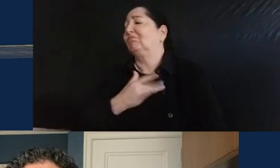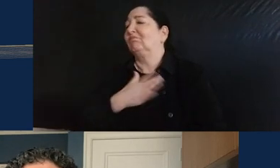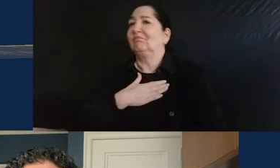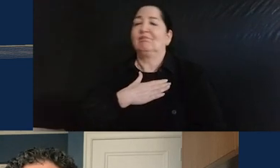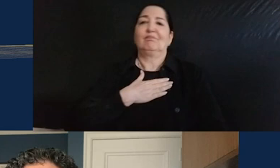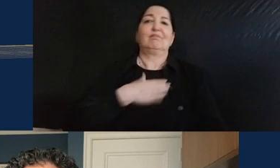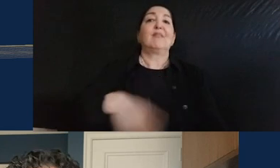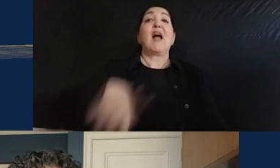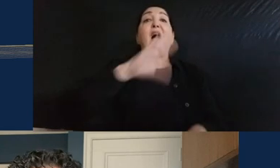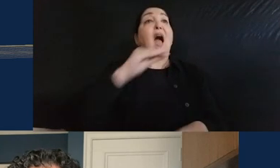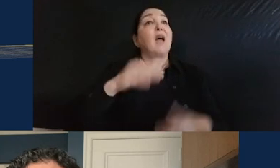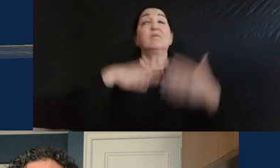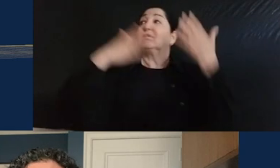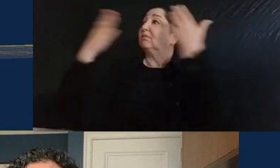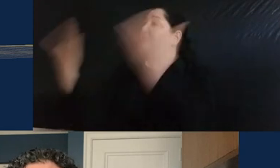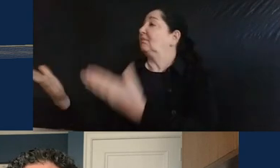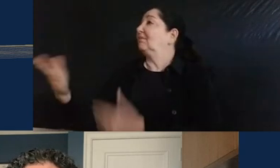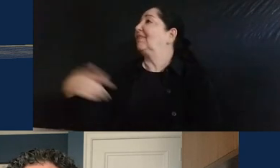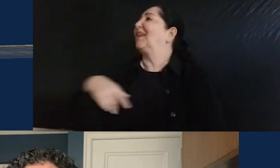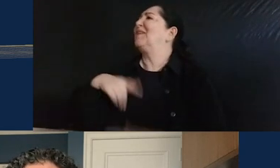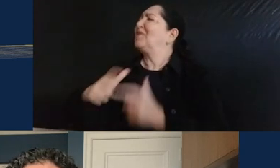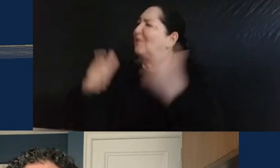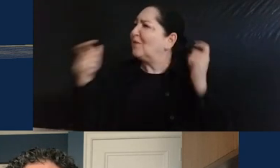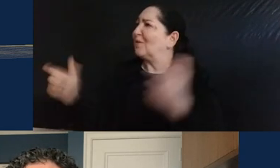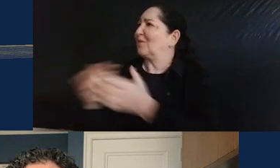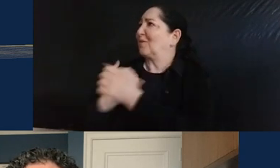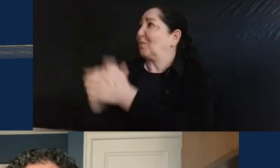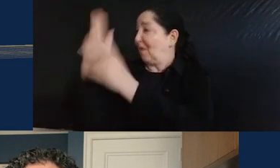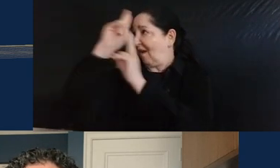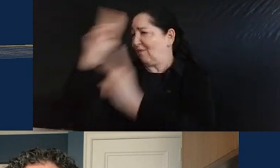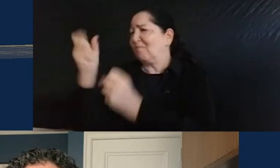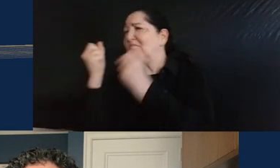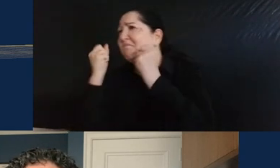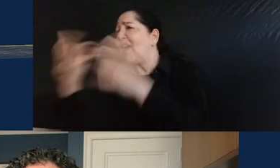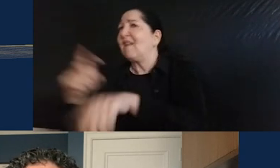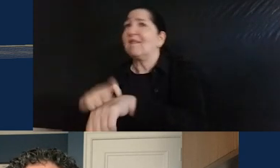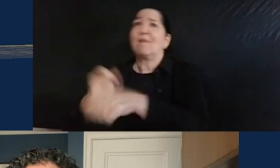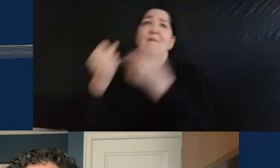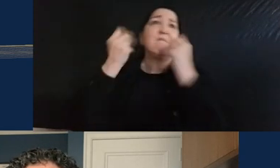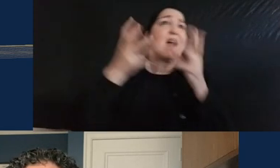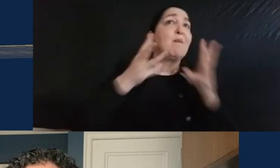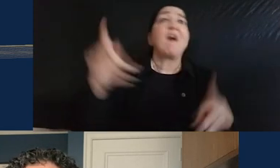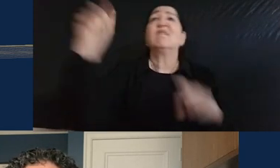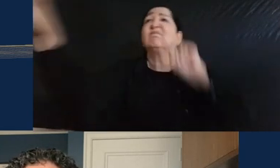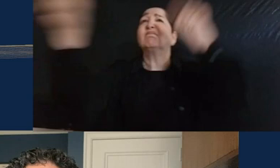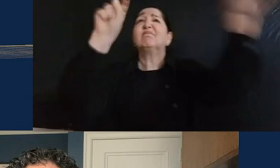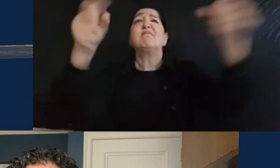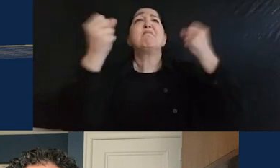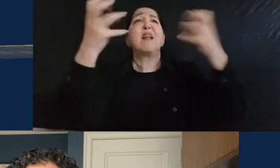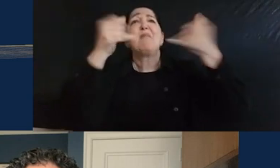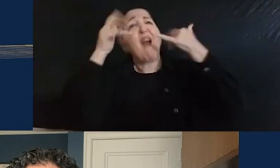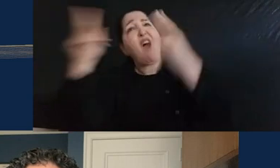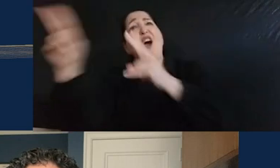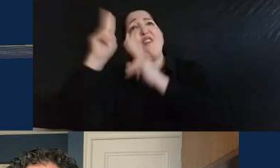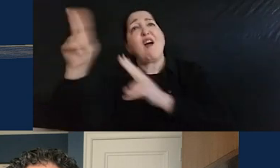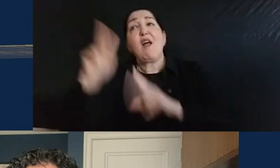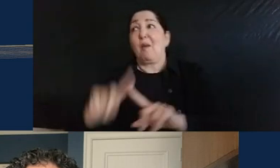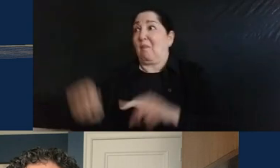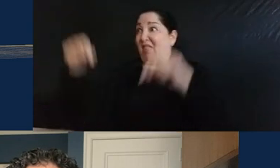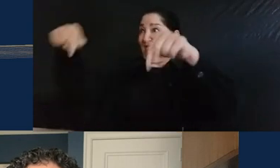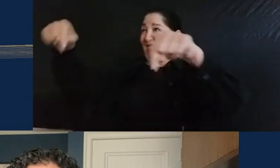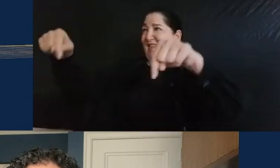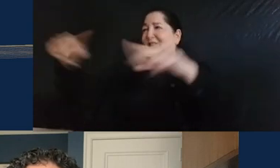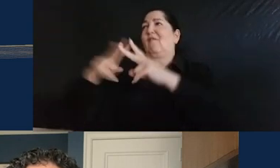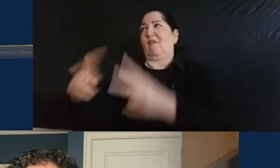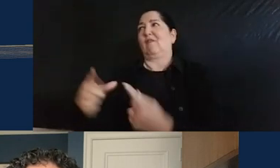huge congratulations. You know, you've been honored so many times in so many ways in so many places, but I'm sure this one is really, really special. So